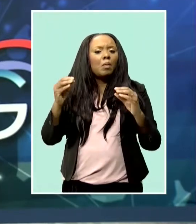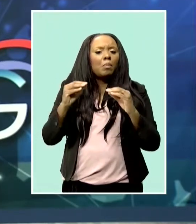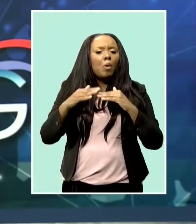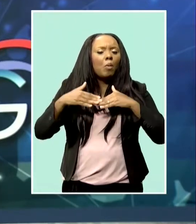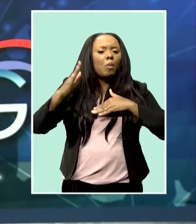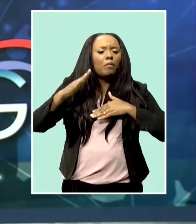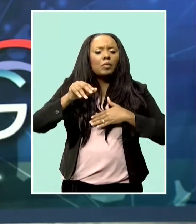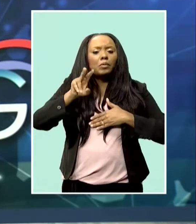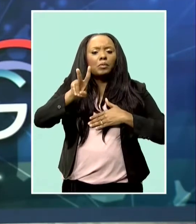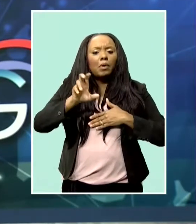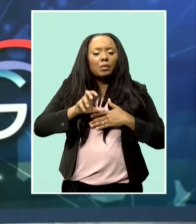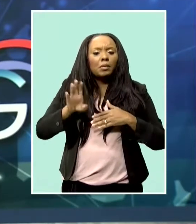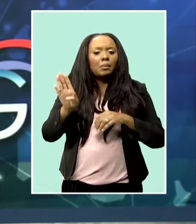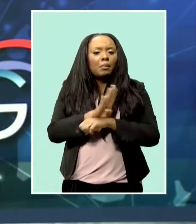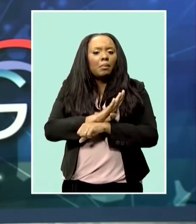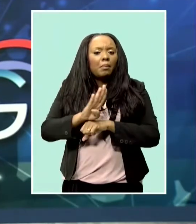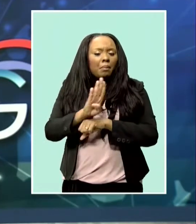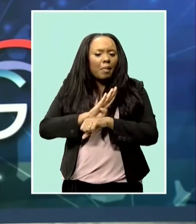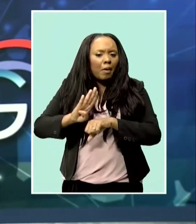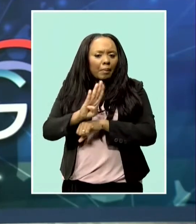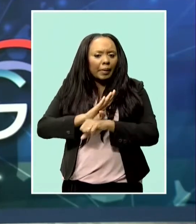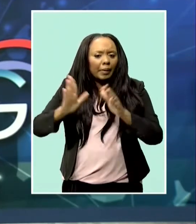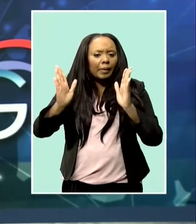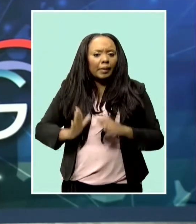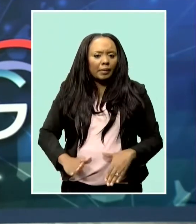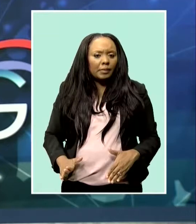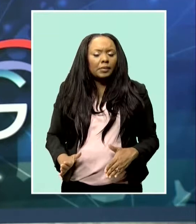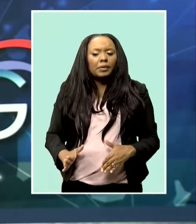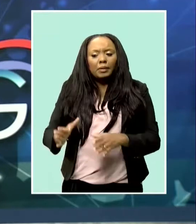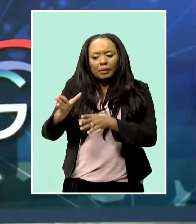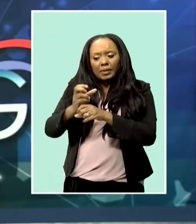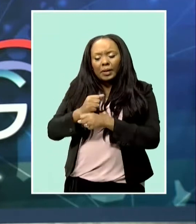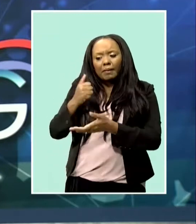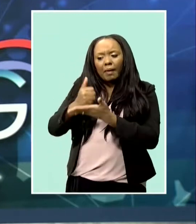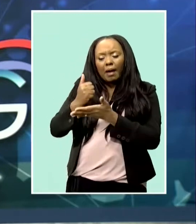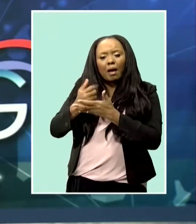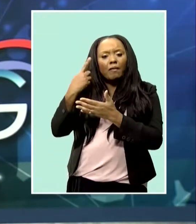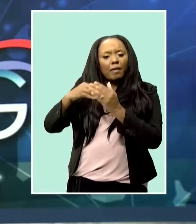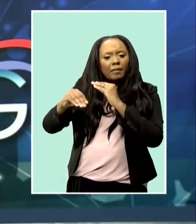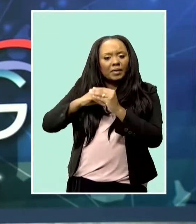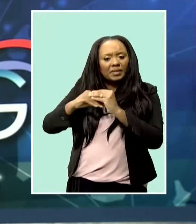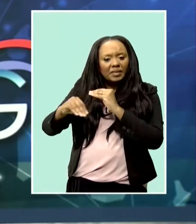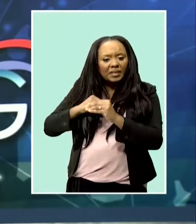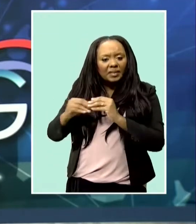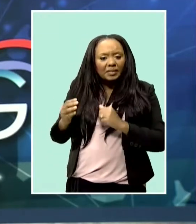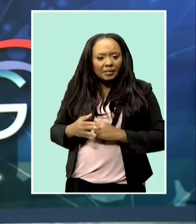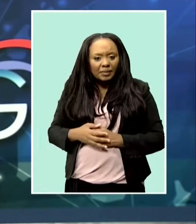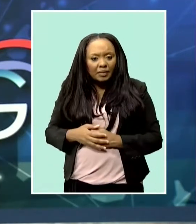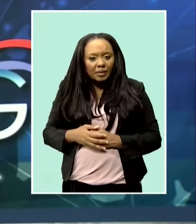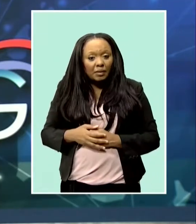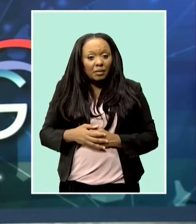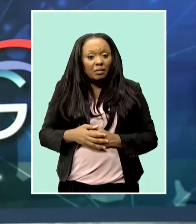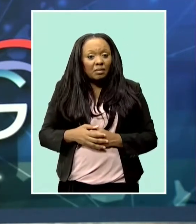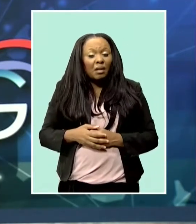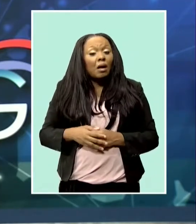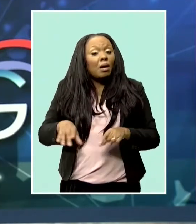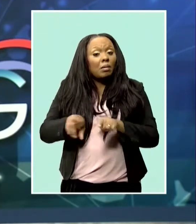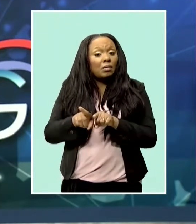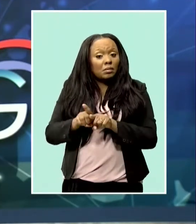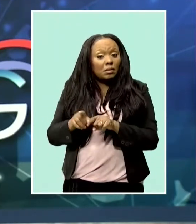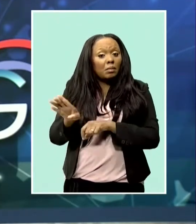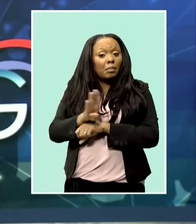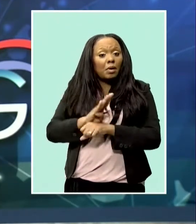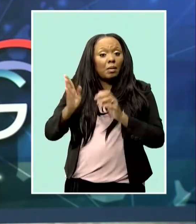repairs and have done so. 37 Barbadians, meanwhile, stand to benefit from the 150 light-gauge